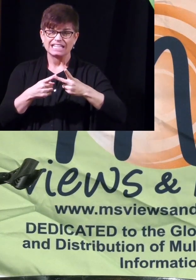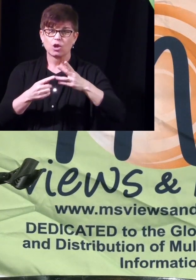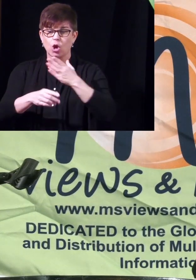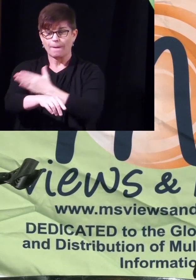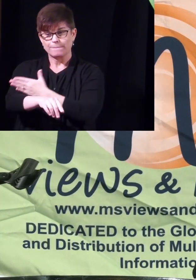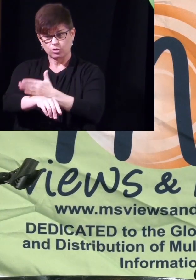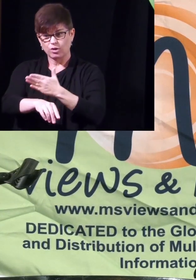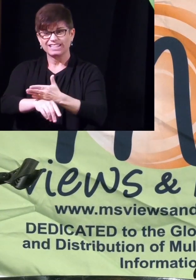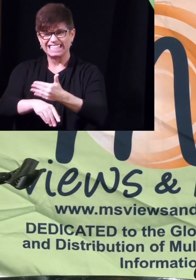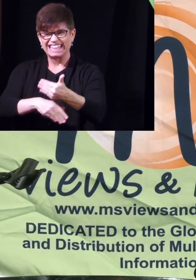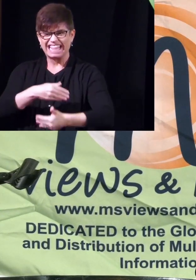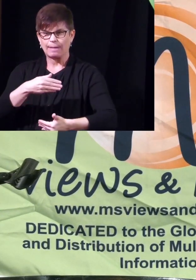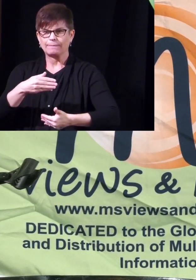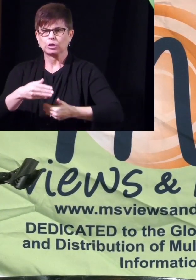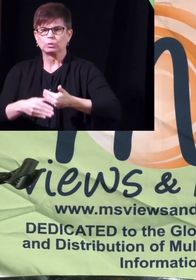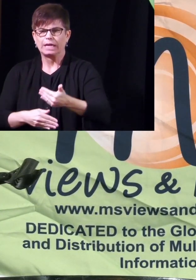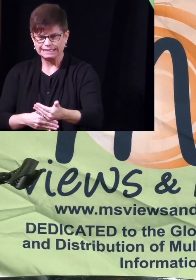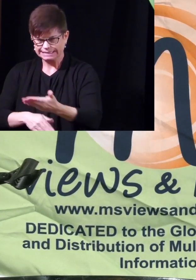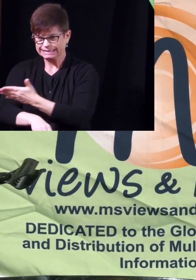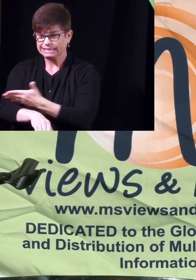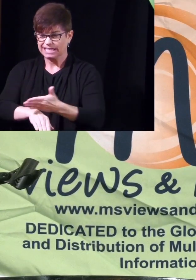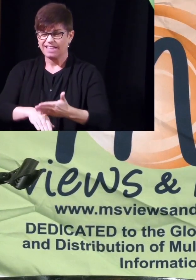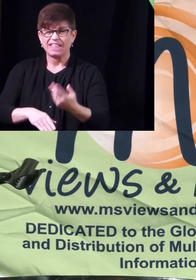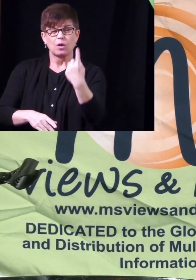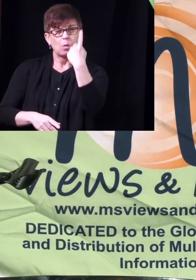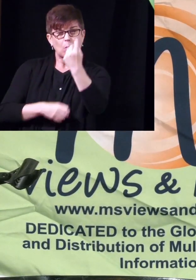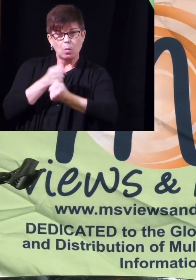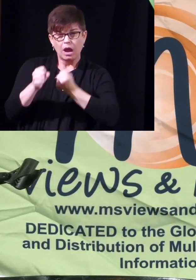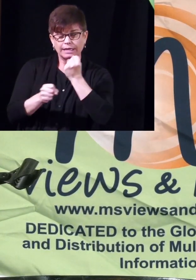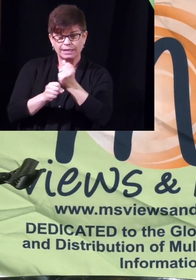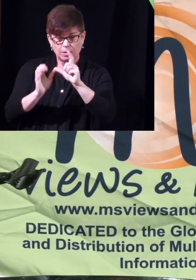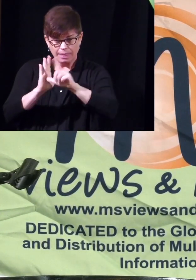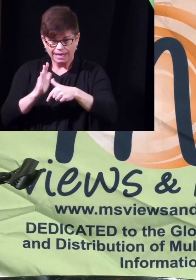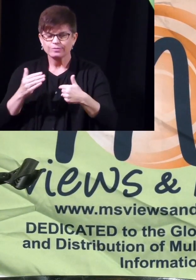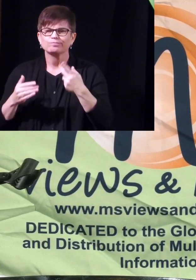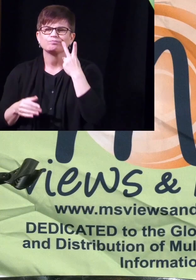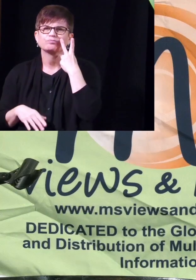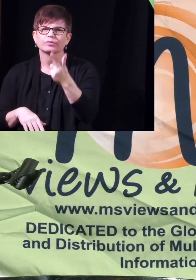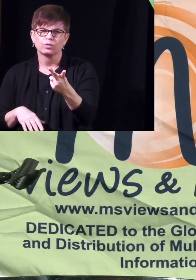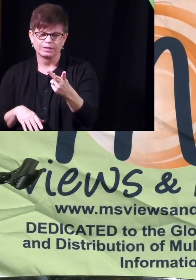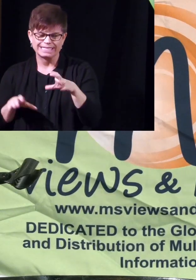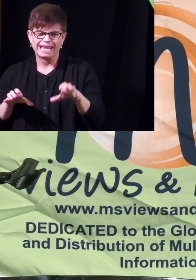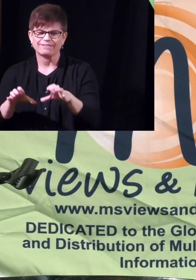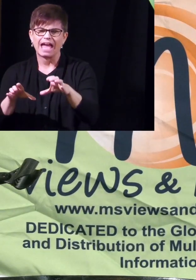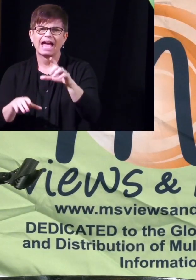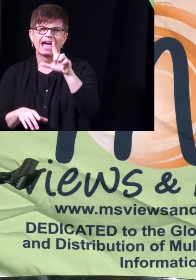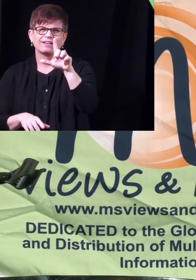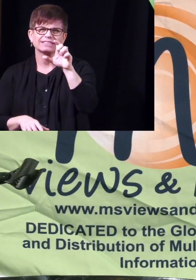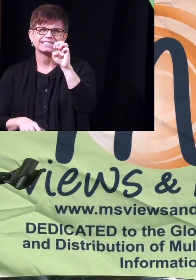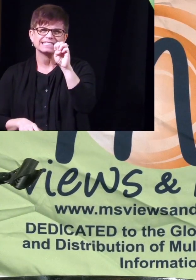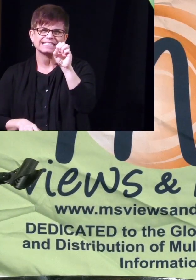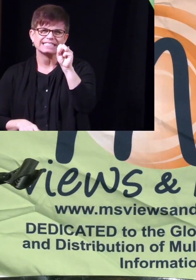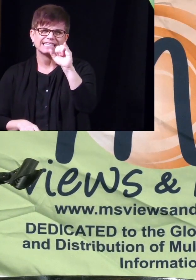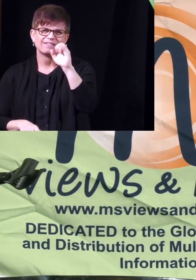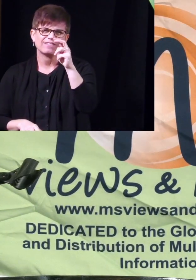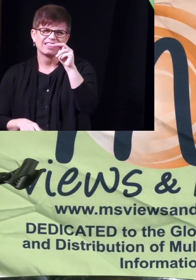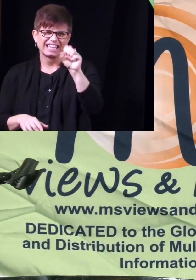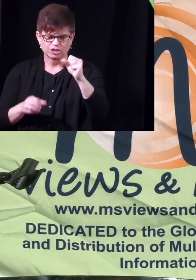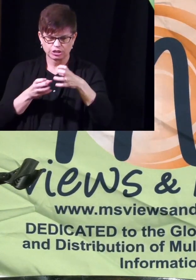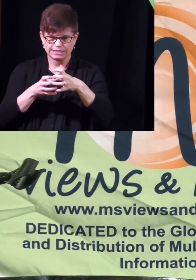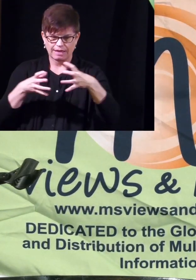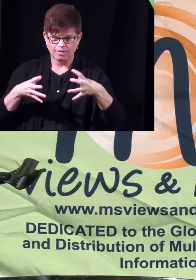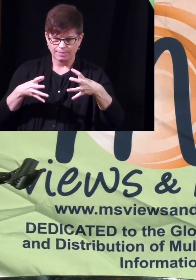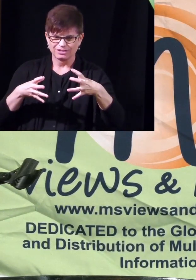Now let's say they come in a year later and we do a scan and there's some active lesions. Now we have signs that there's inflammation. So we might label that active